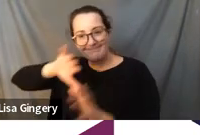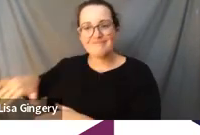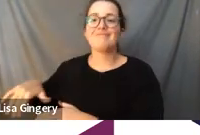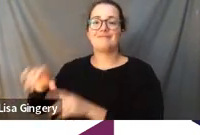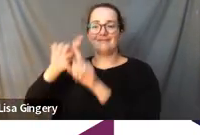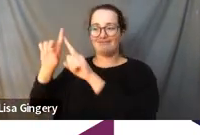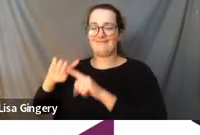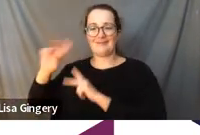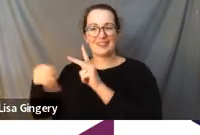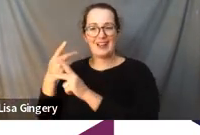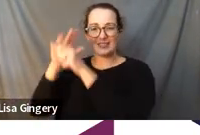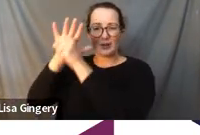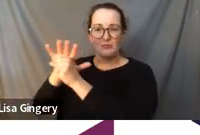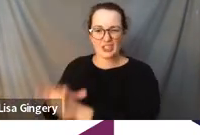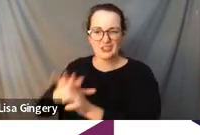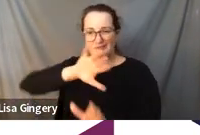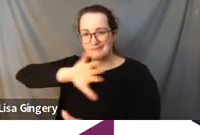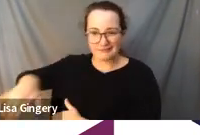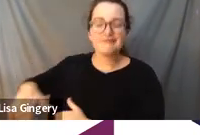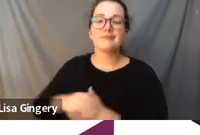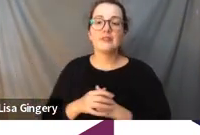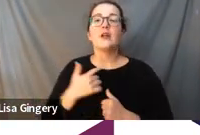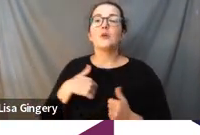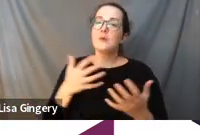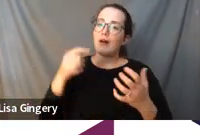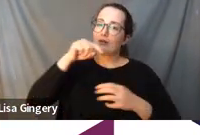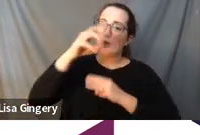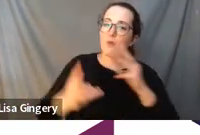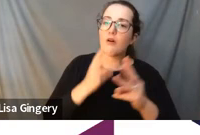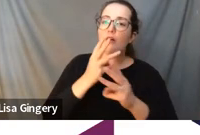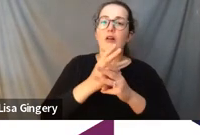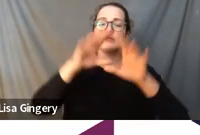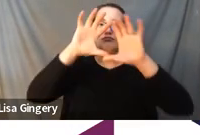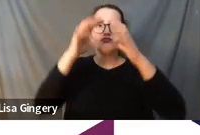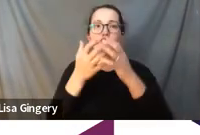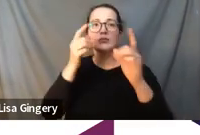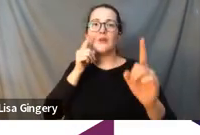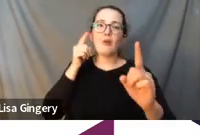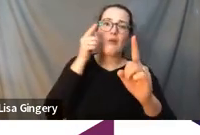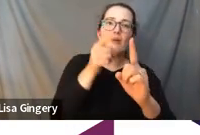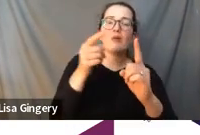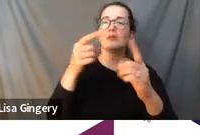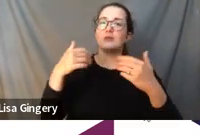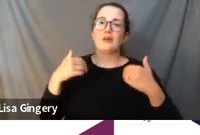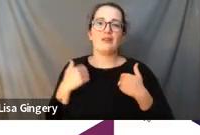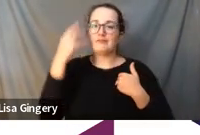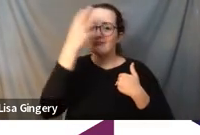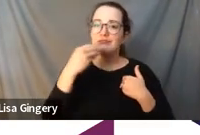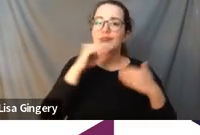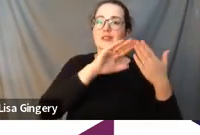where people with disabilities have space for self-discovery, to cultivate community, and to develop pride.